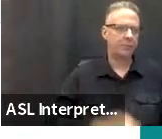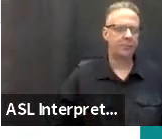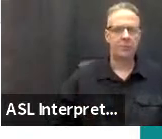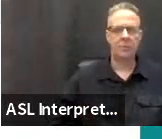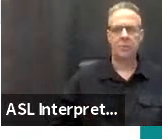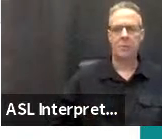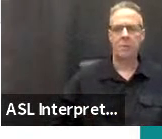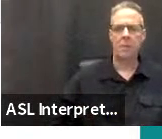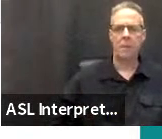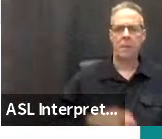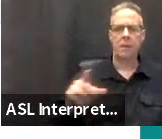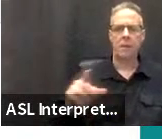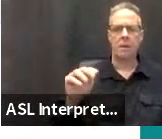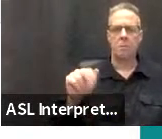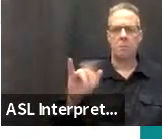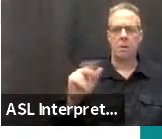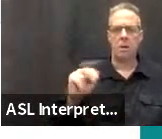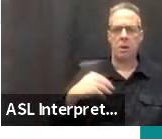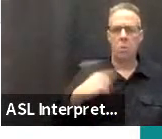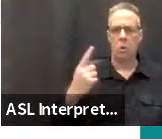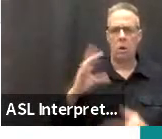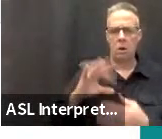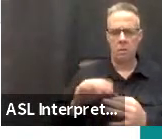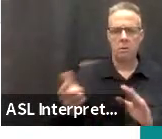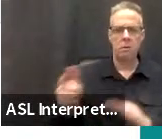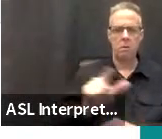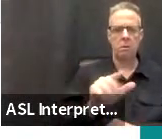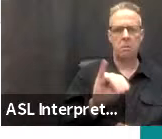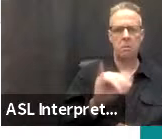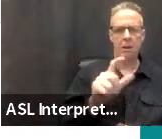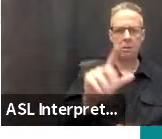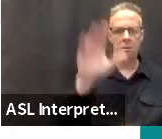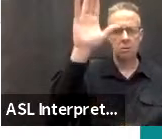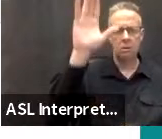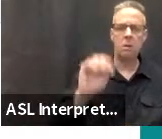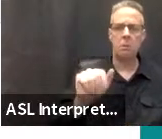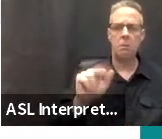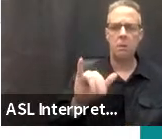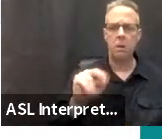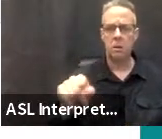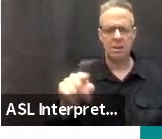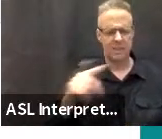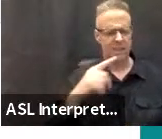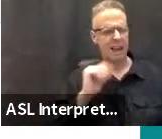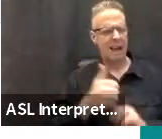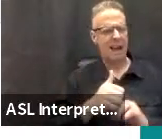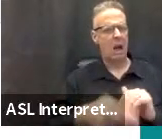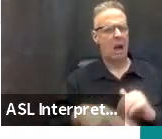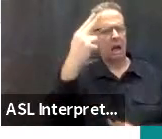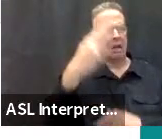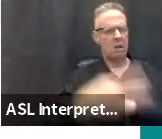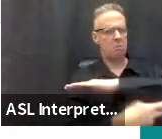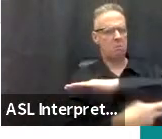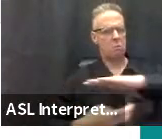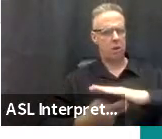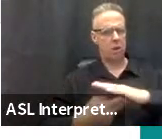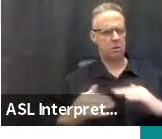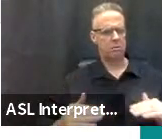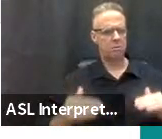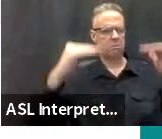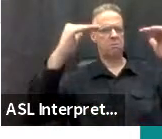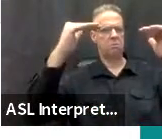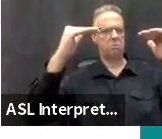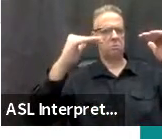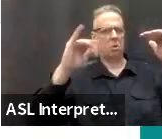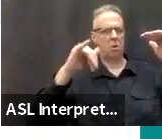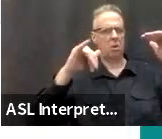So Derek, Marion had a comment, and I see Michael has his hand up, but Marion says, how high is the bridge going to be over